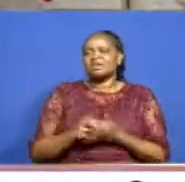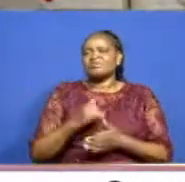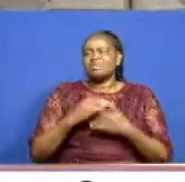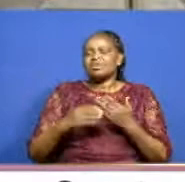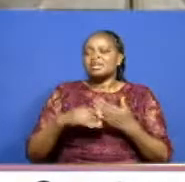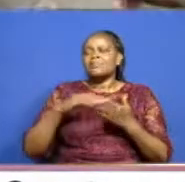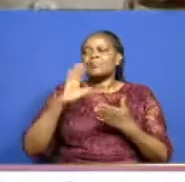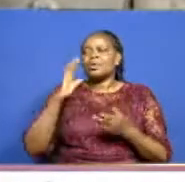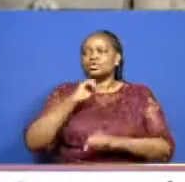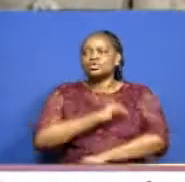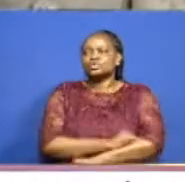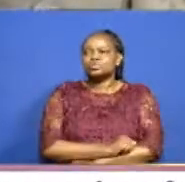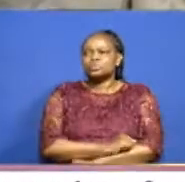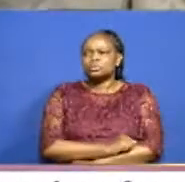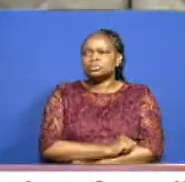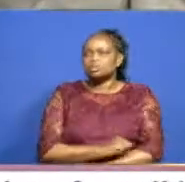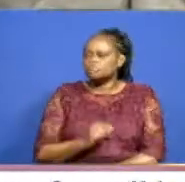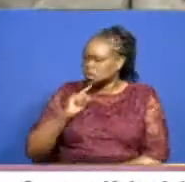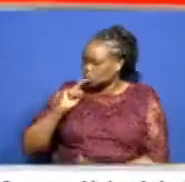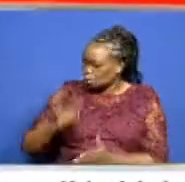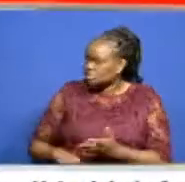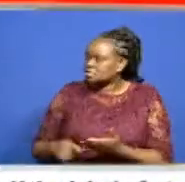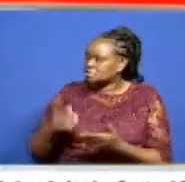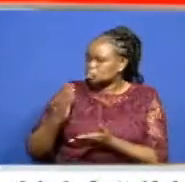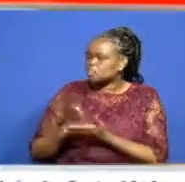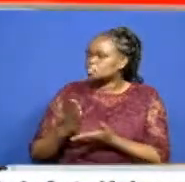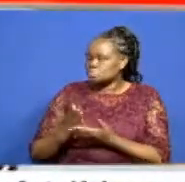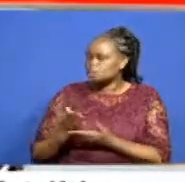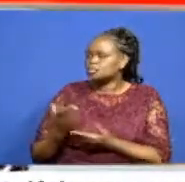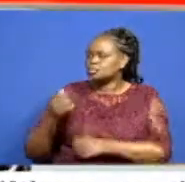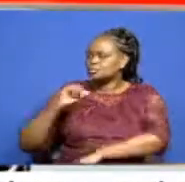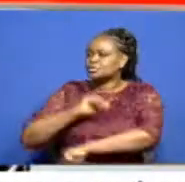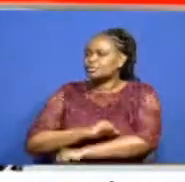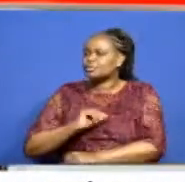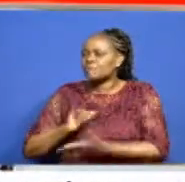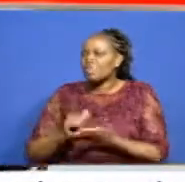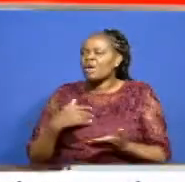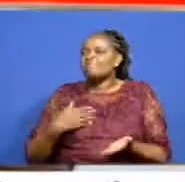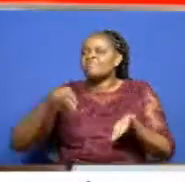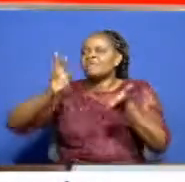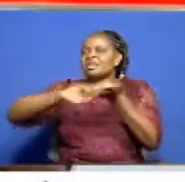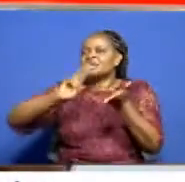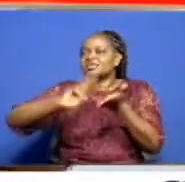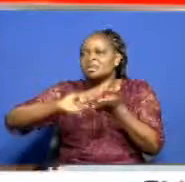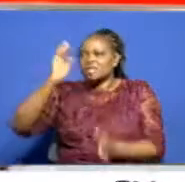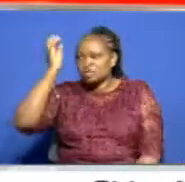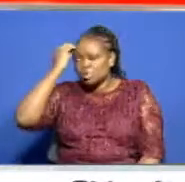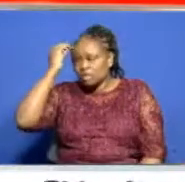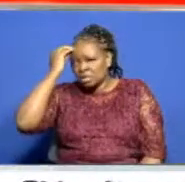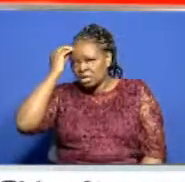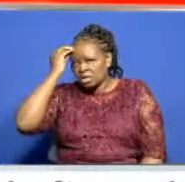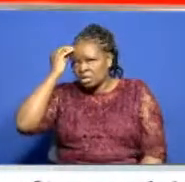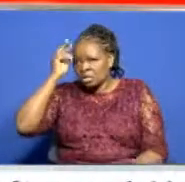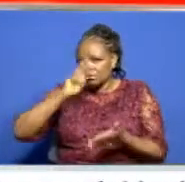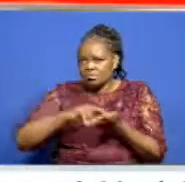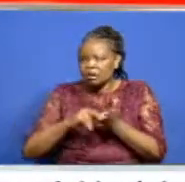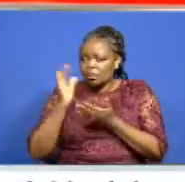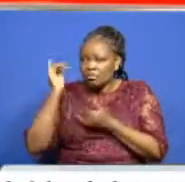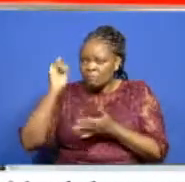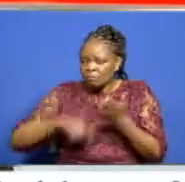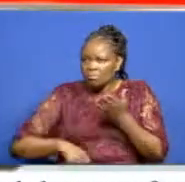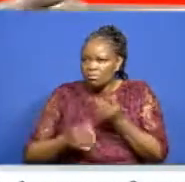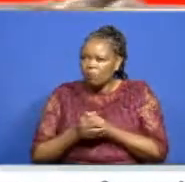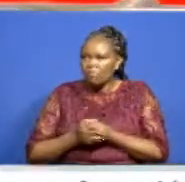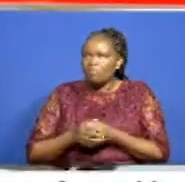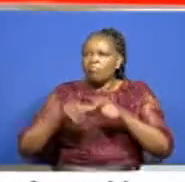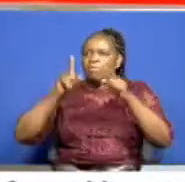just saying that the already existing ones have got registered students or learners for this matter. What we expect is that they